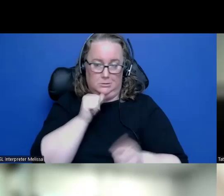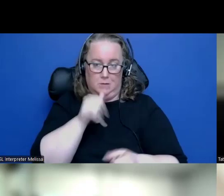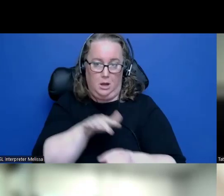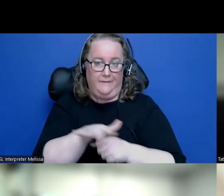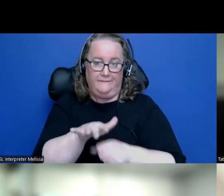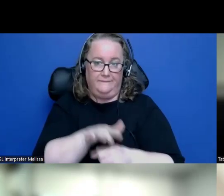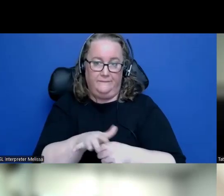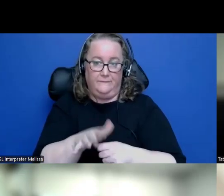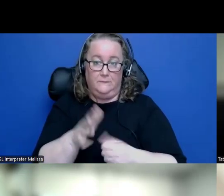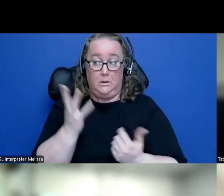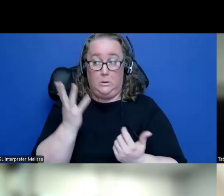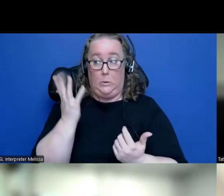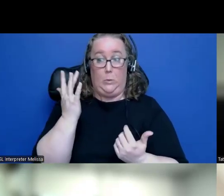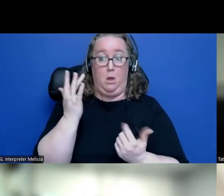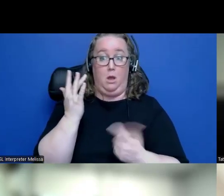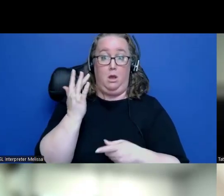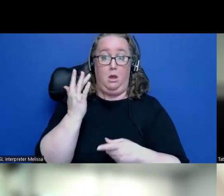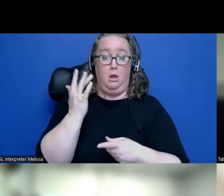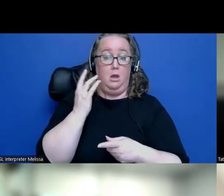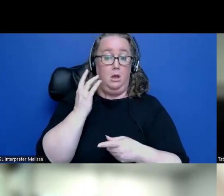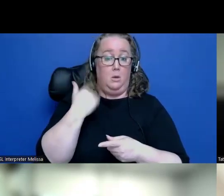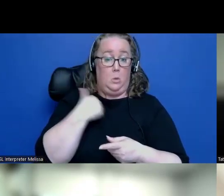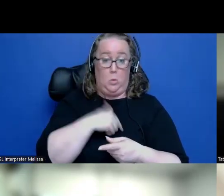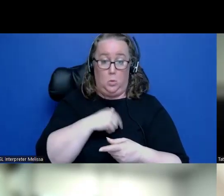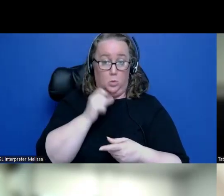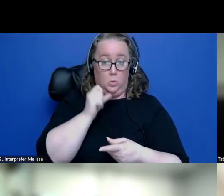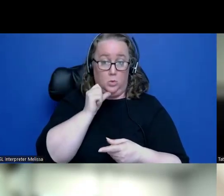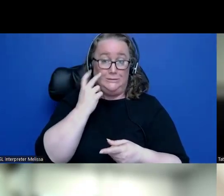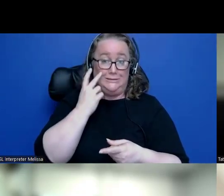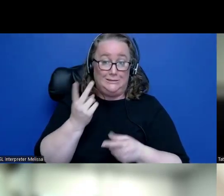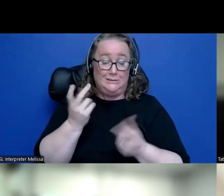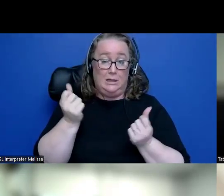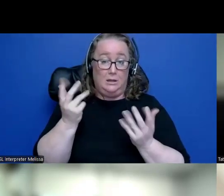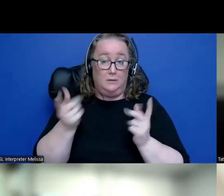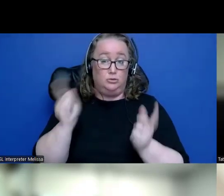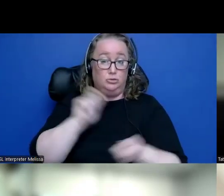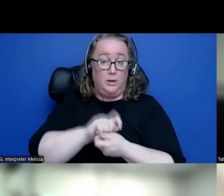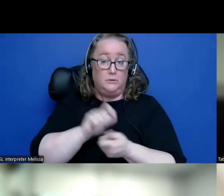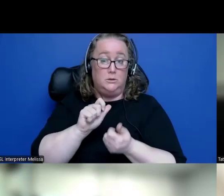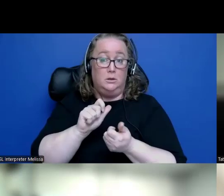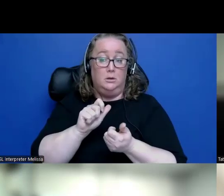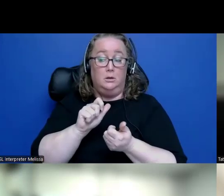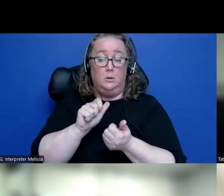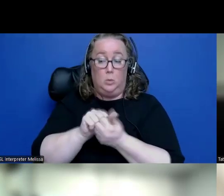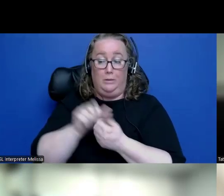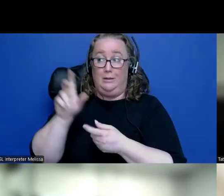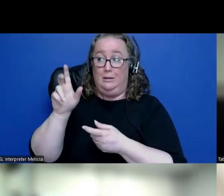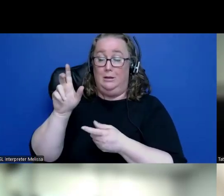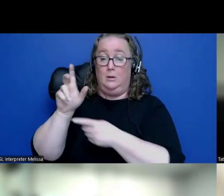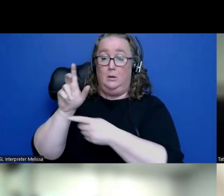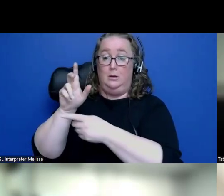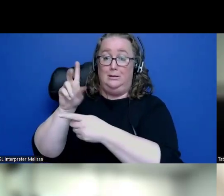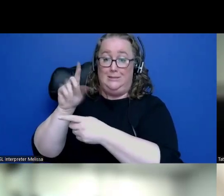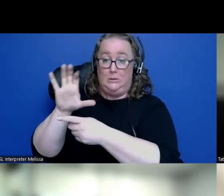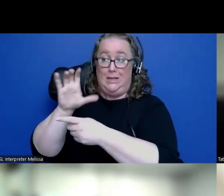why haven't we seen change in terms with respect to the agency overseeing